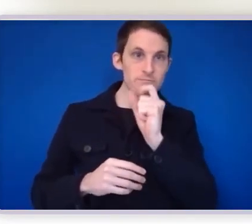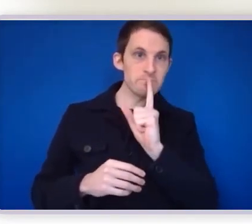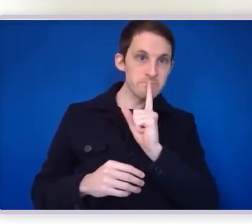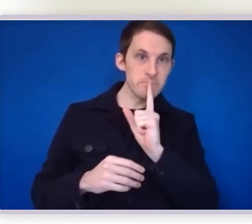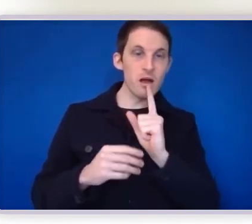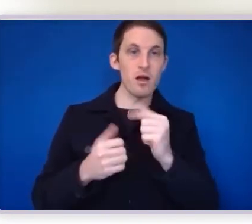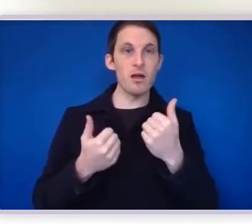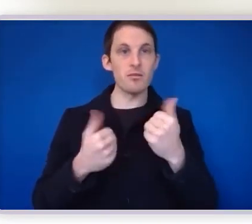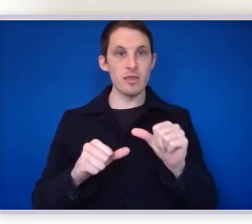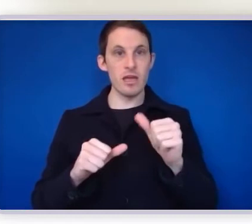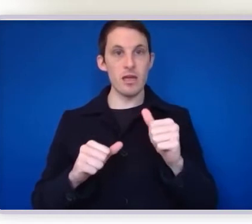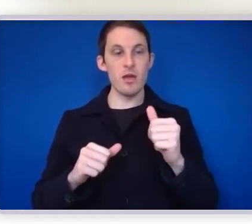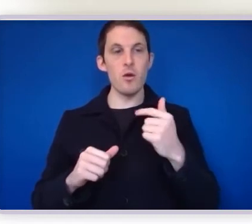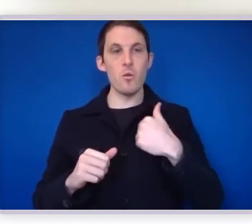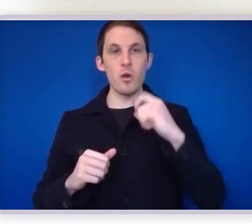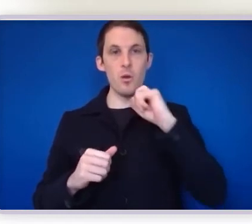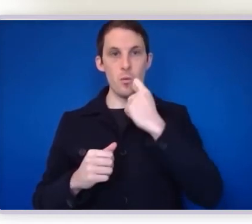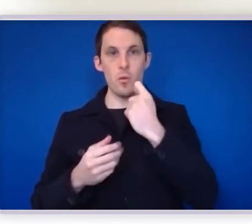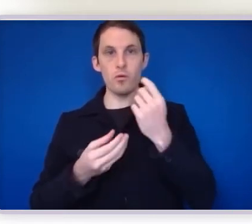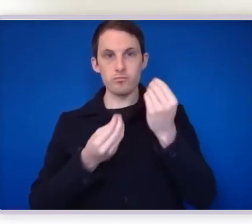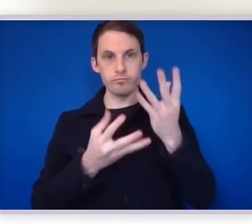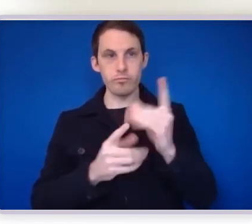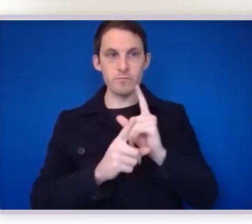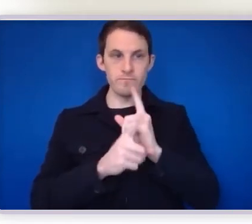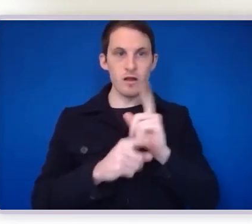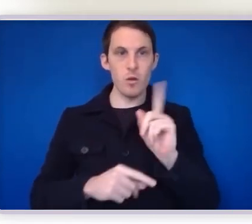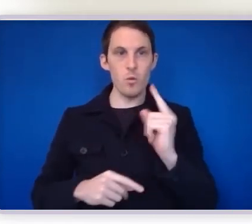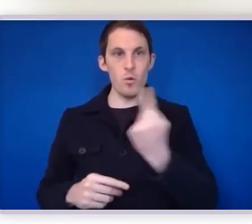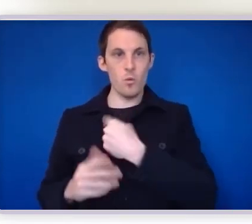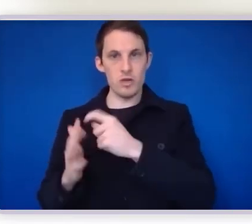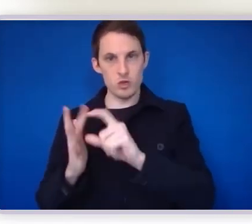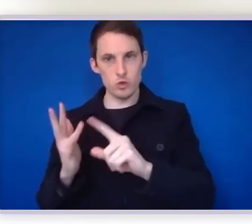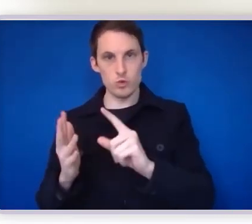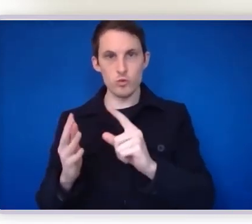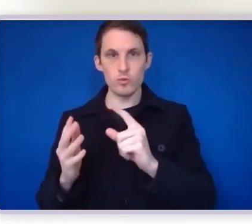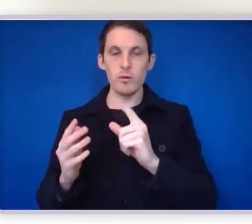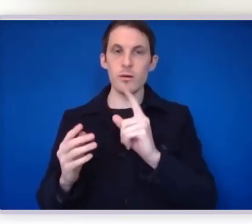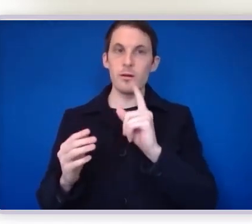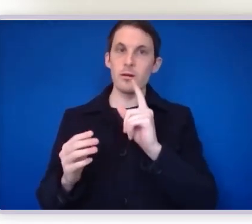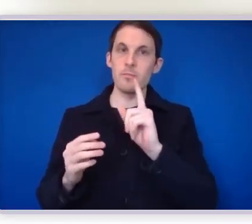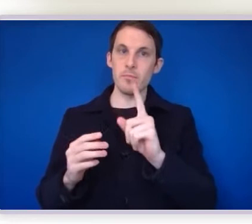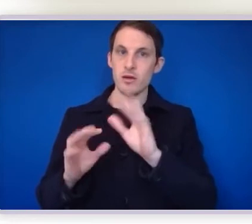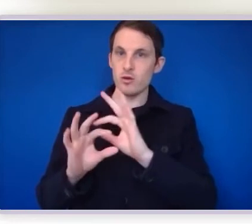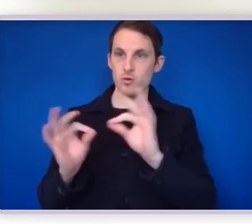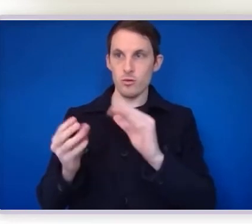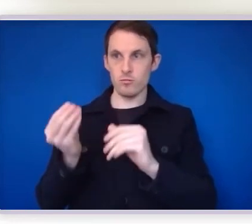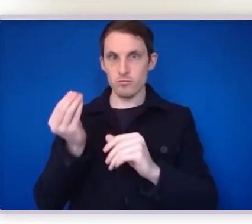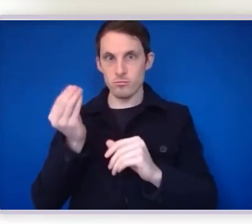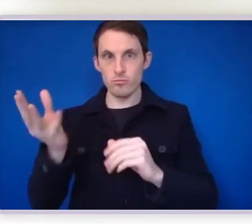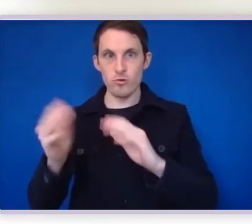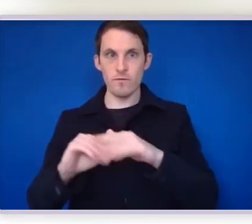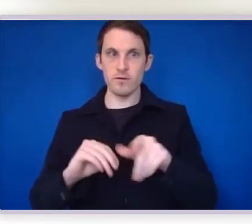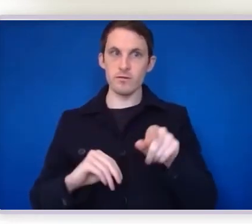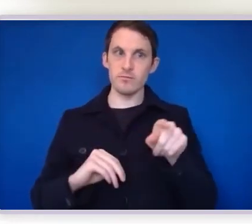you advised as to what we're going to do and not let anyone know or not disclose that confidential